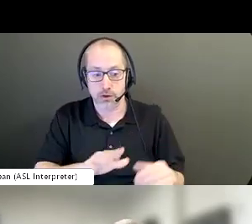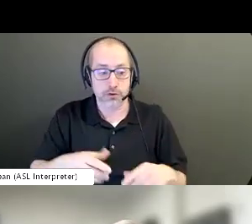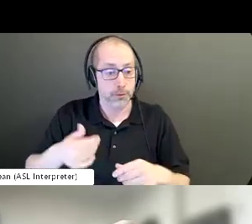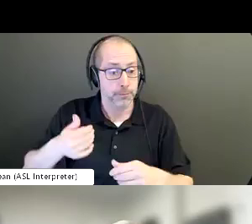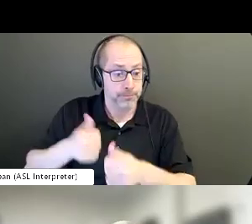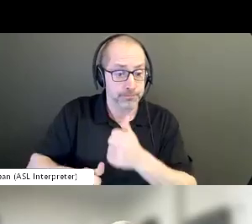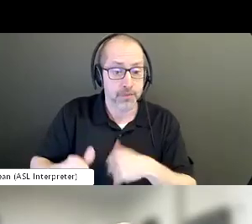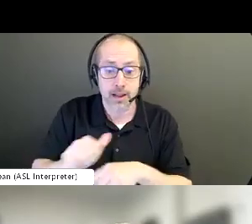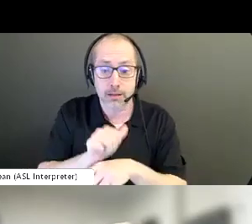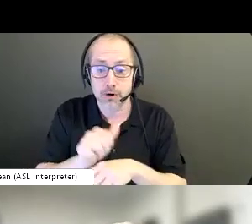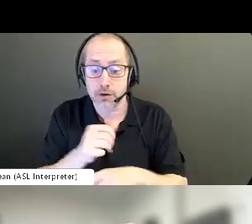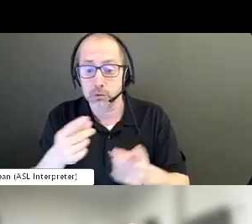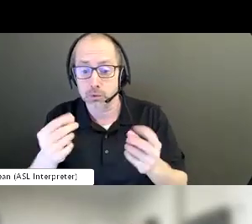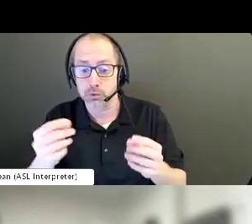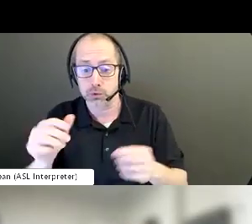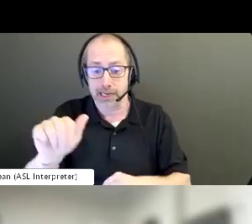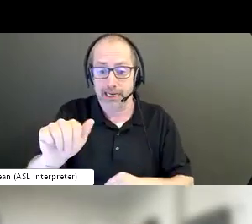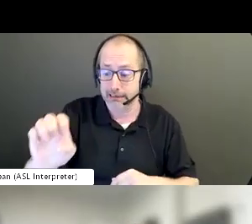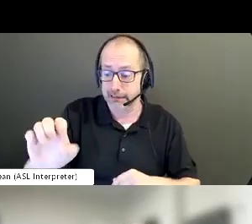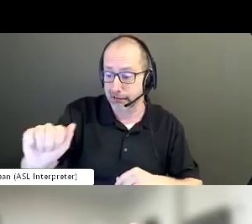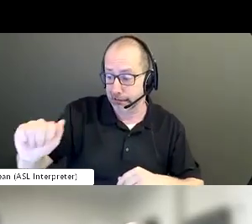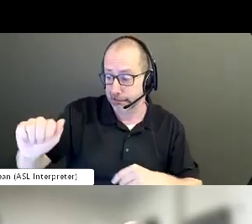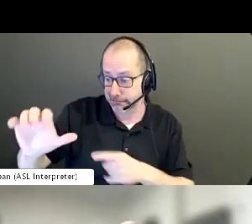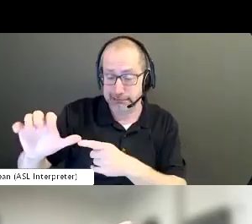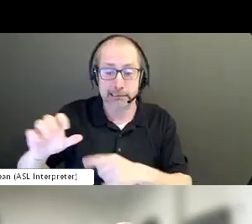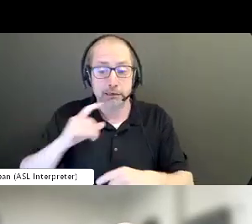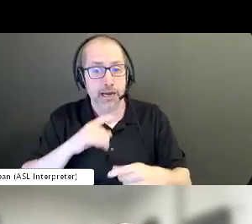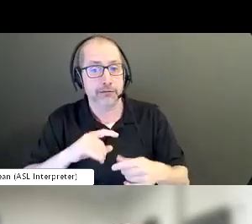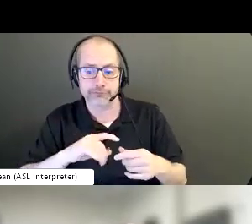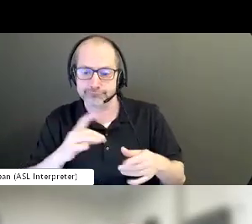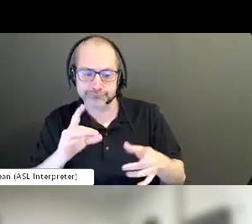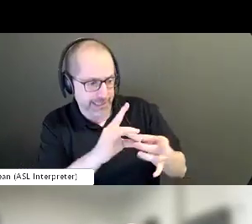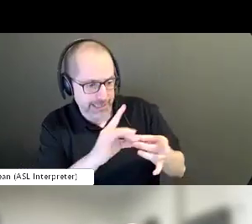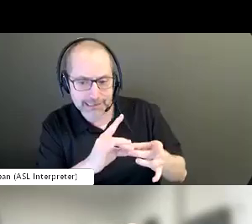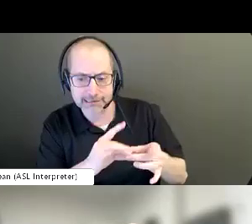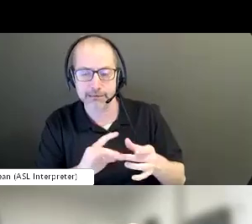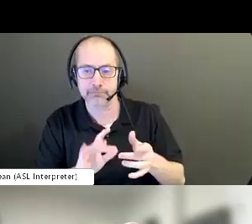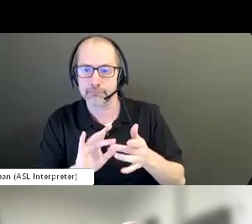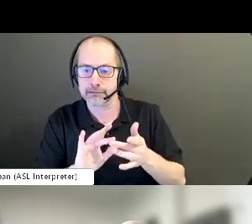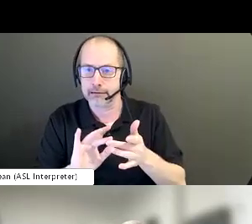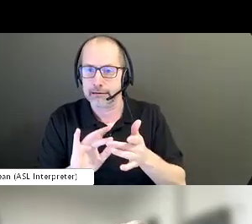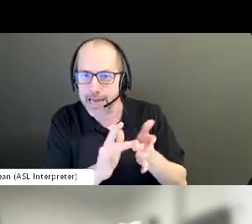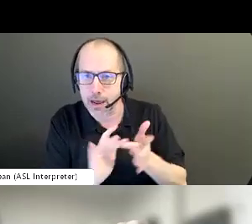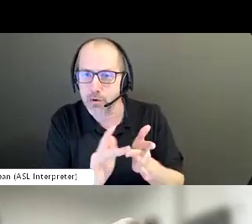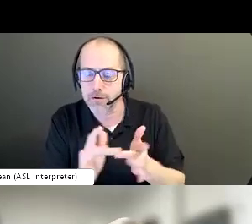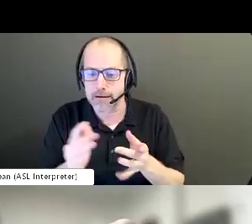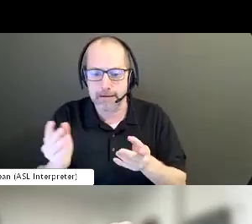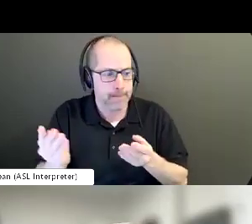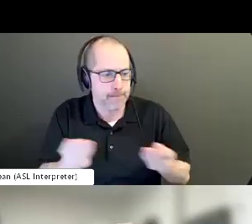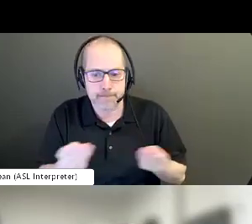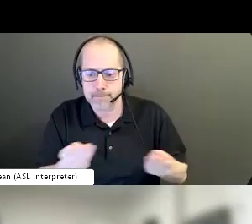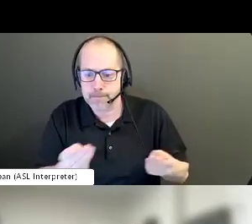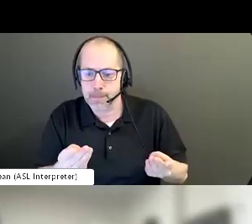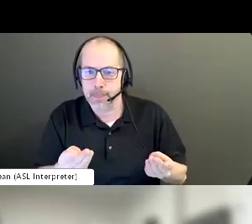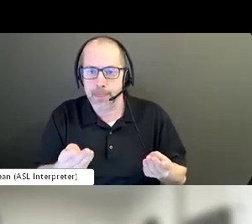key role in connecting these CCRs. We facilitate networking. We give